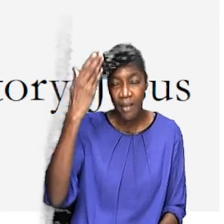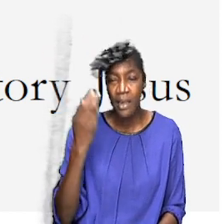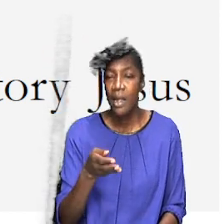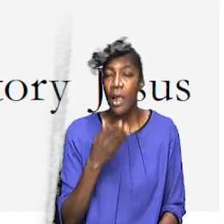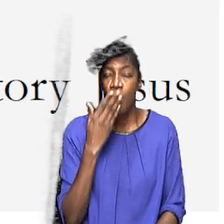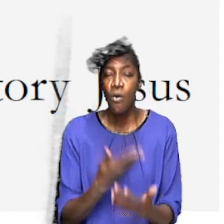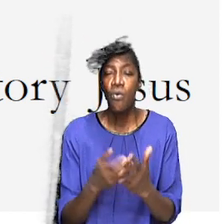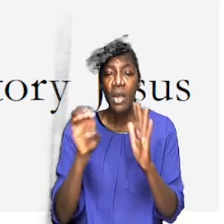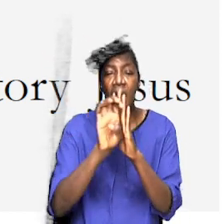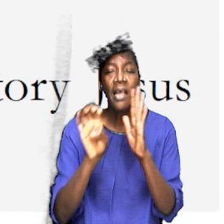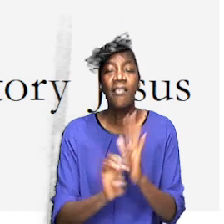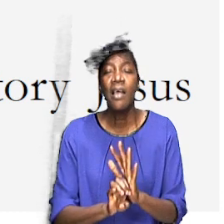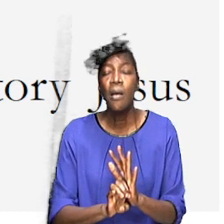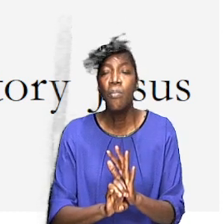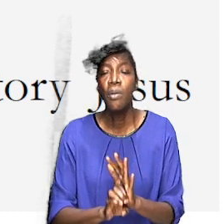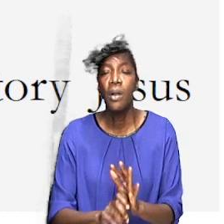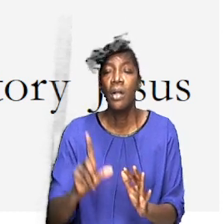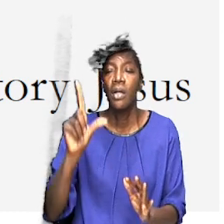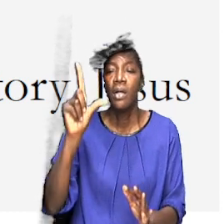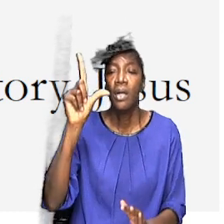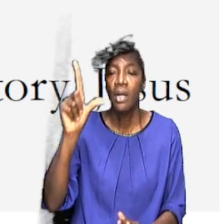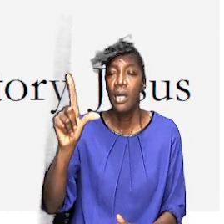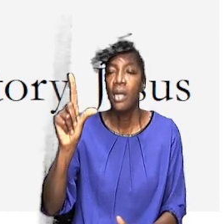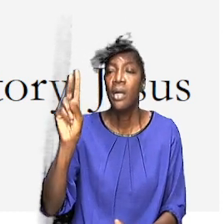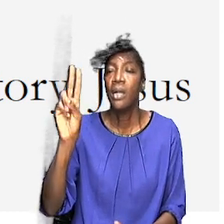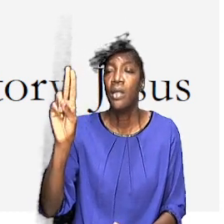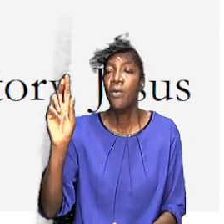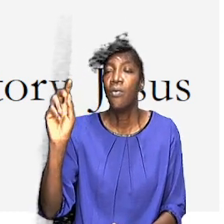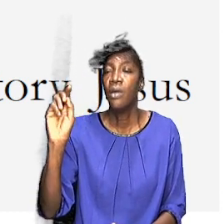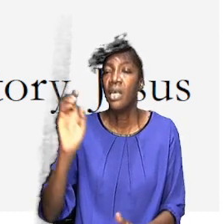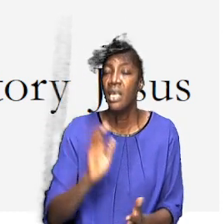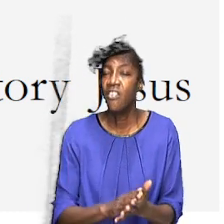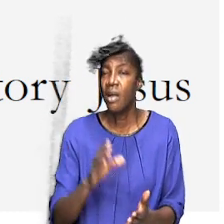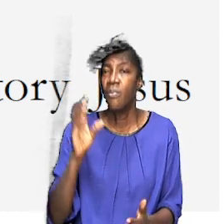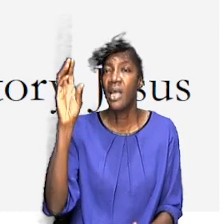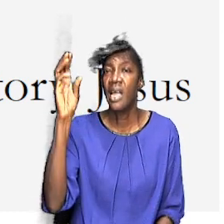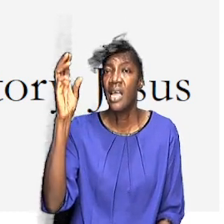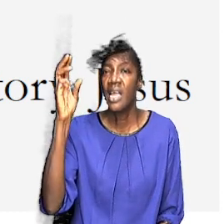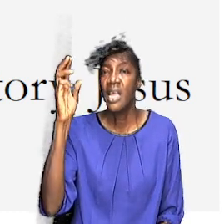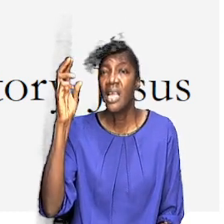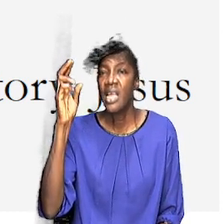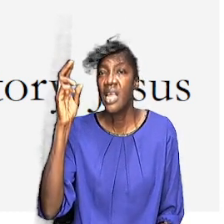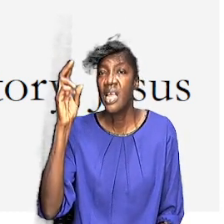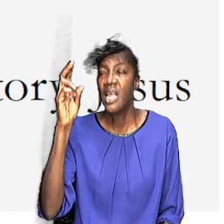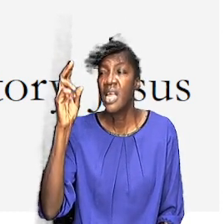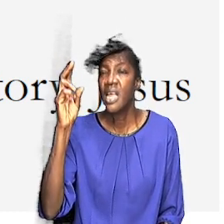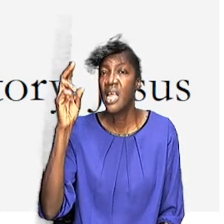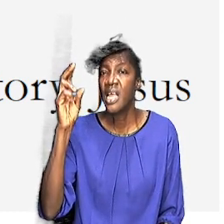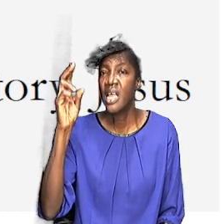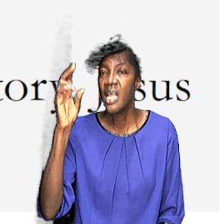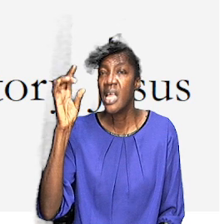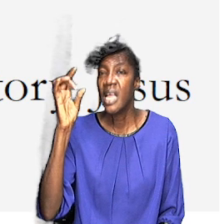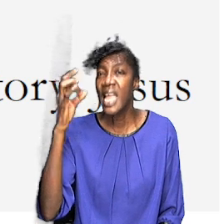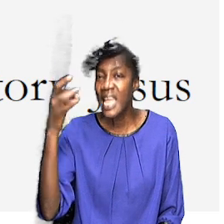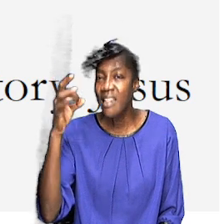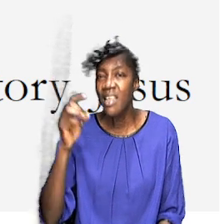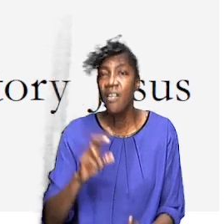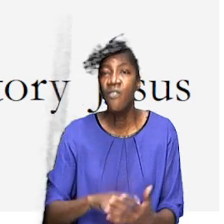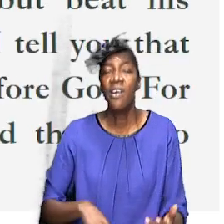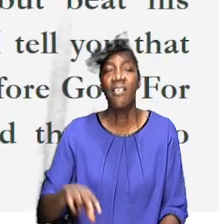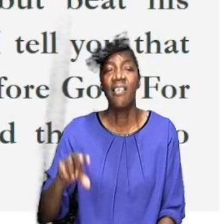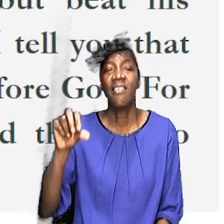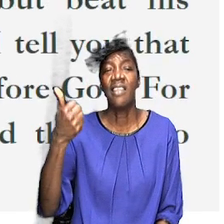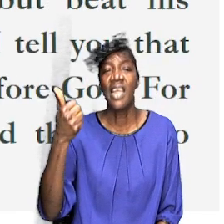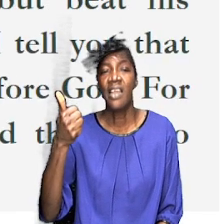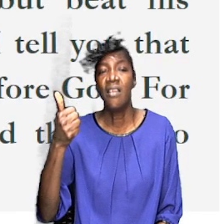another story that Jesus told in Luke chapter 18, from verse 10 to 14. I just have two more slides, then we close. So Luke chapter 18,